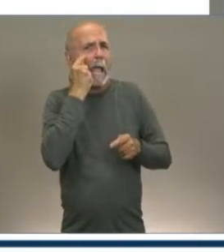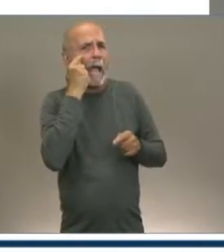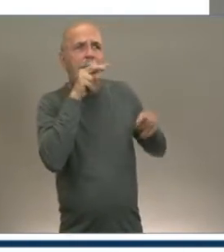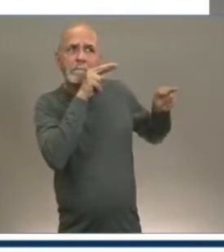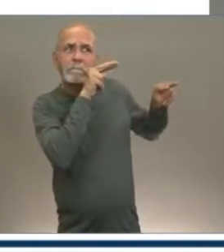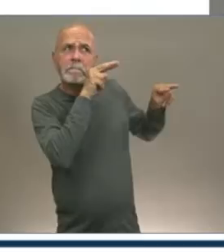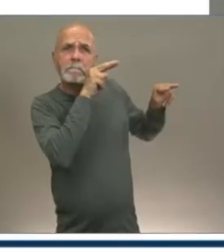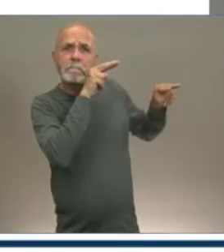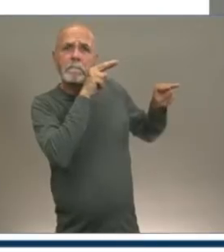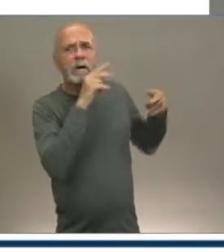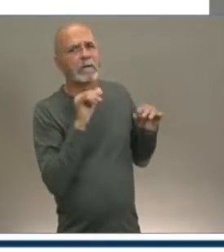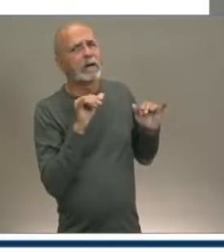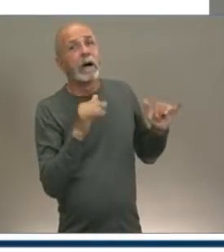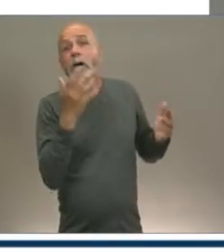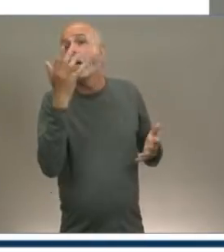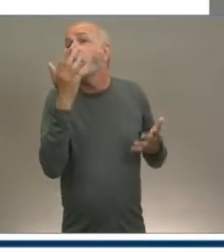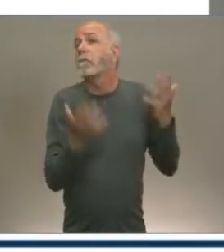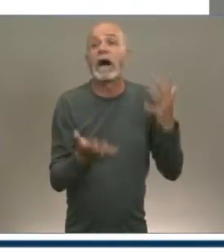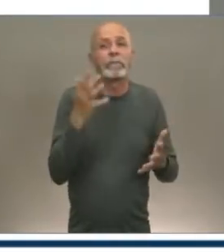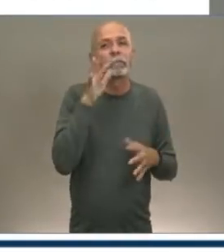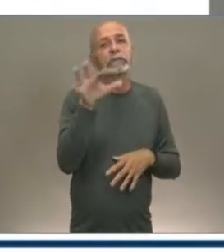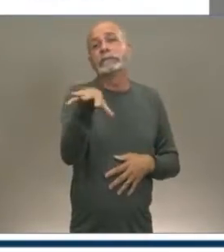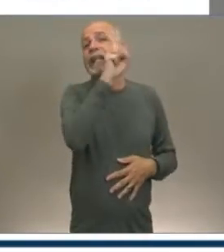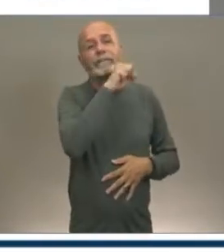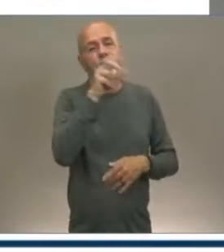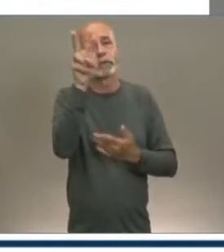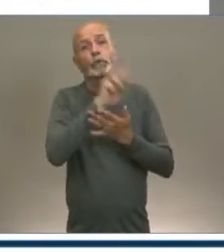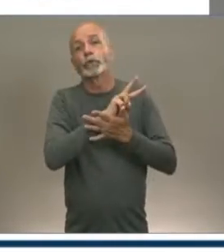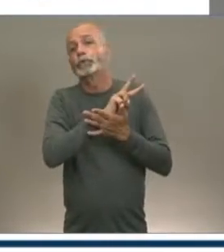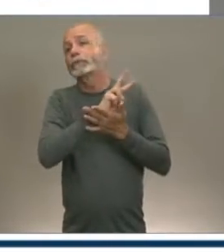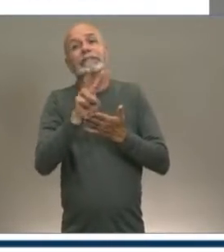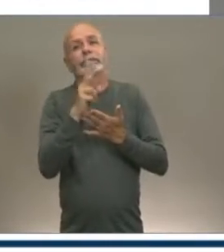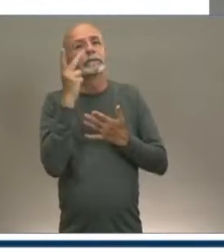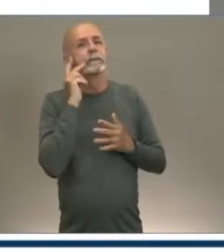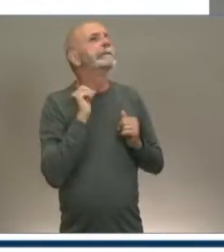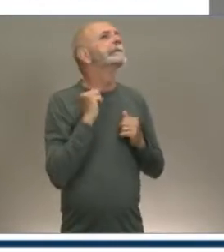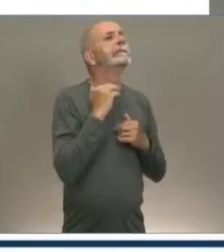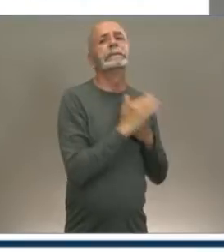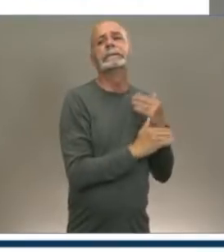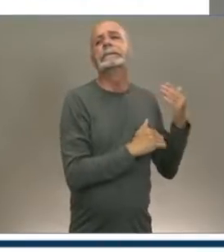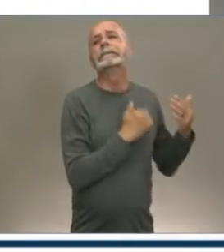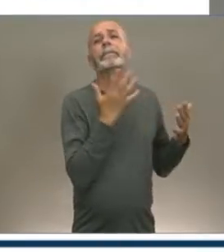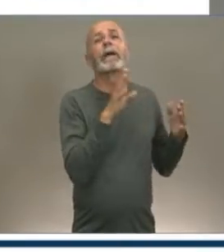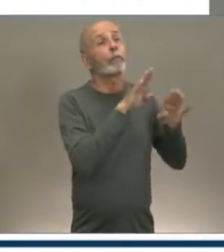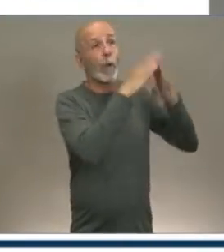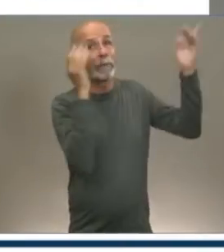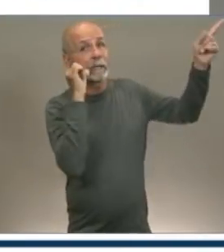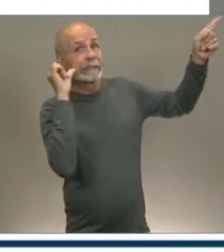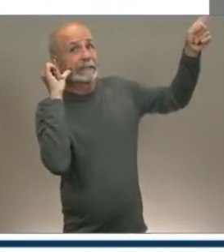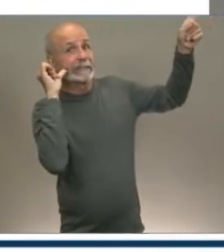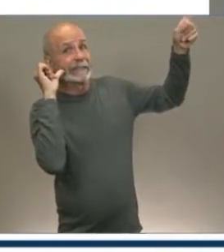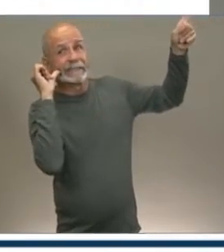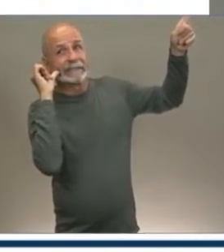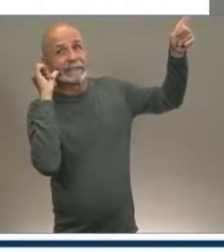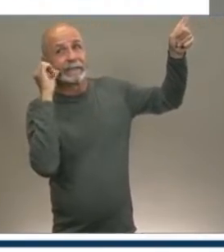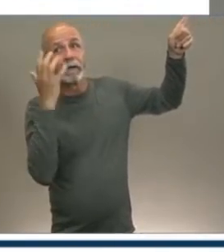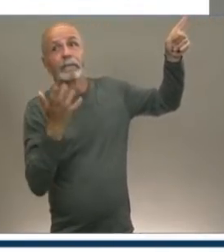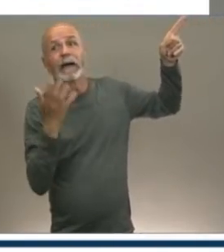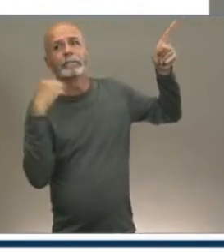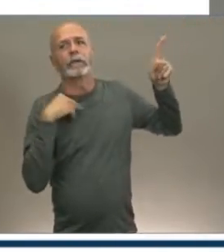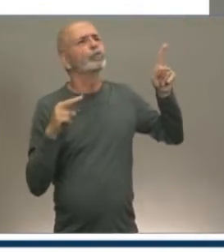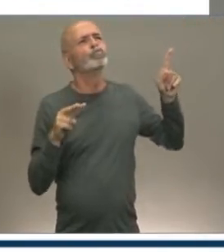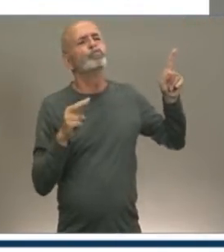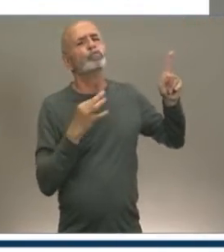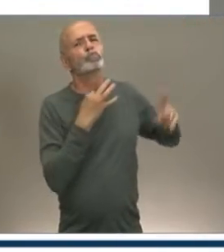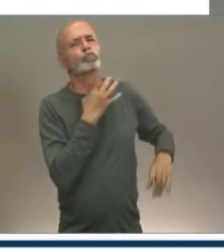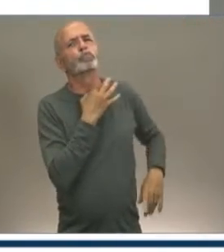It could take up at least 2 weeks to see the impact of their opening yesterday. So, just because we may not see anything by the 23rd